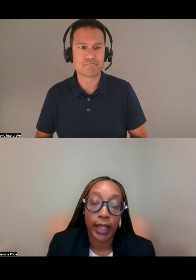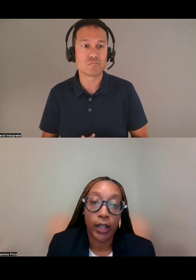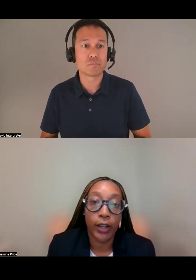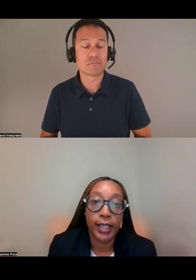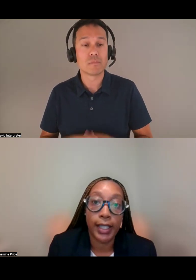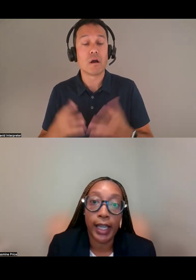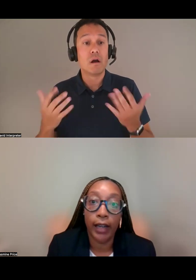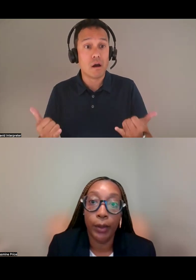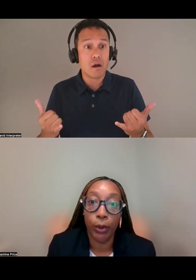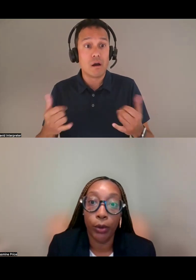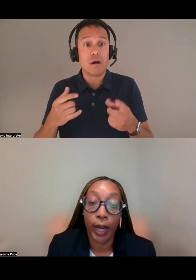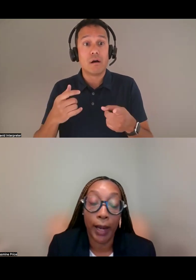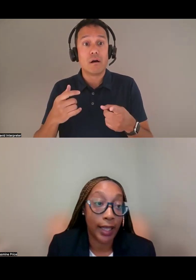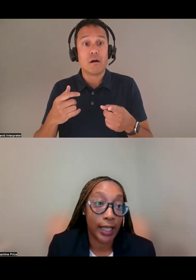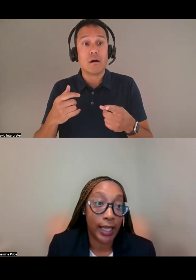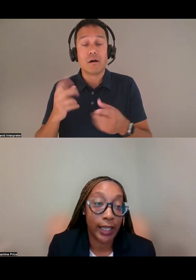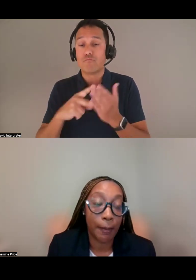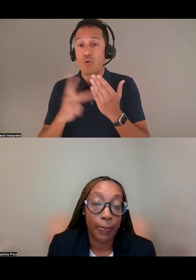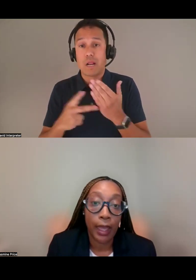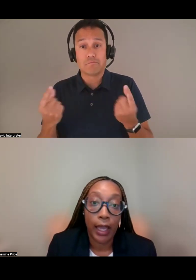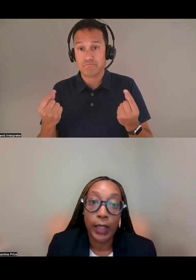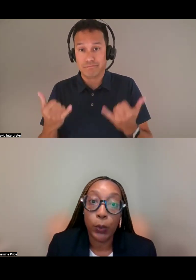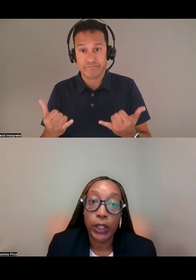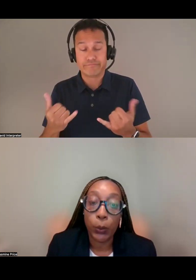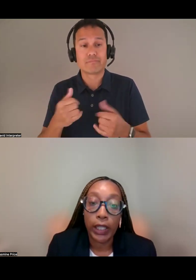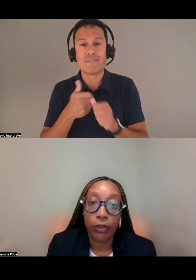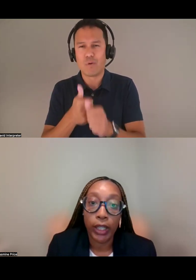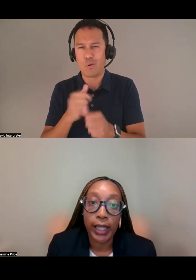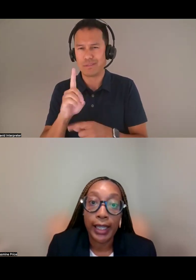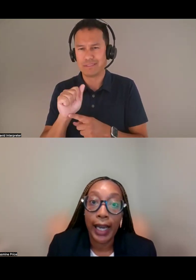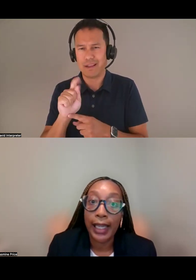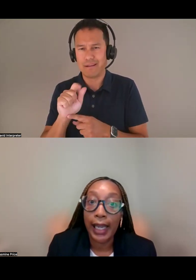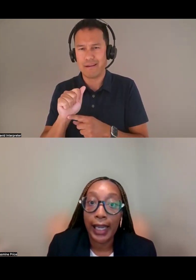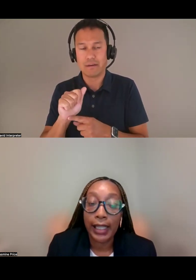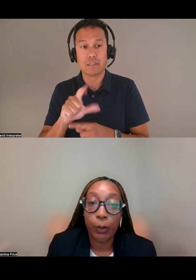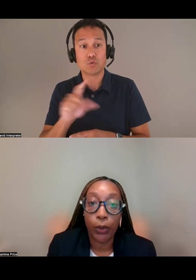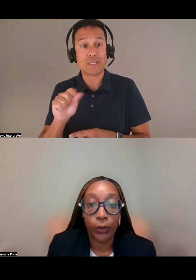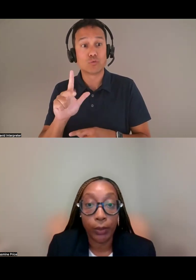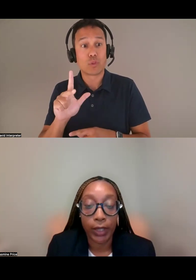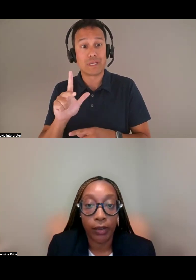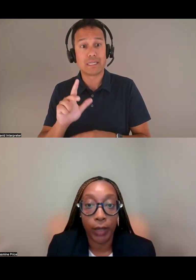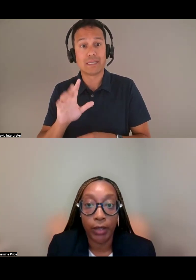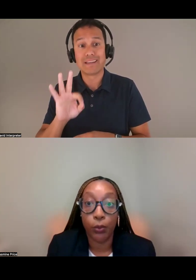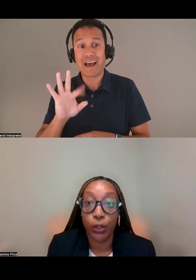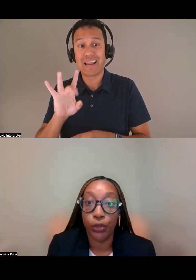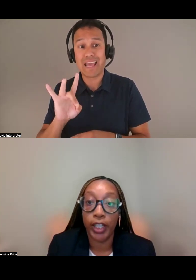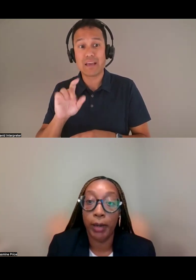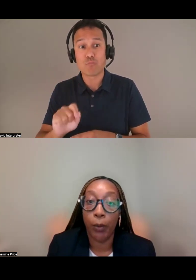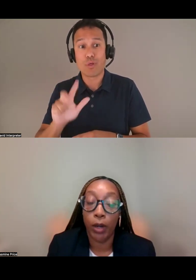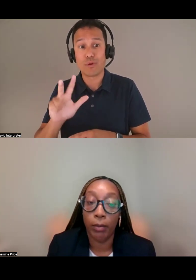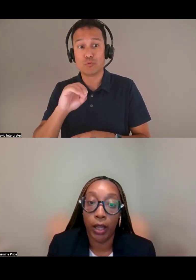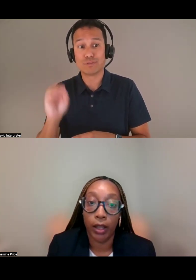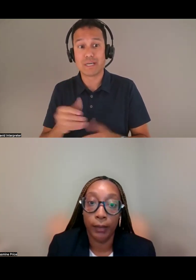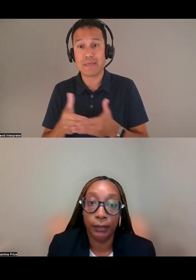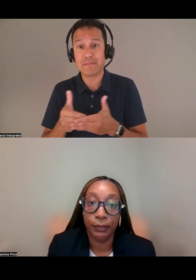Looking at the current state of the program by the data. In 2023, 98.3% of babies were screened